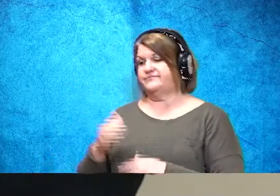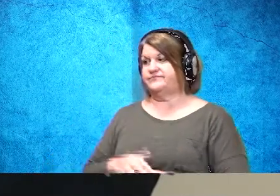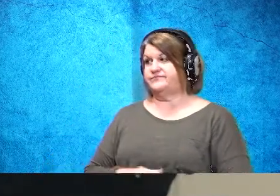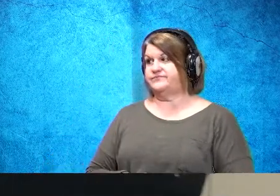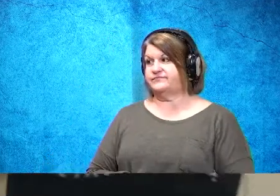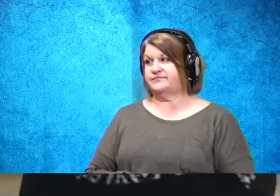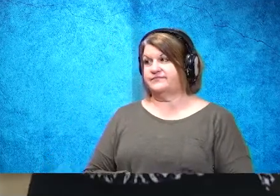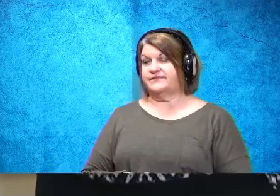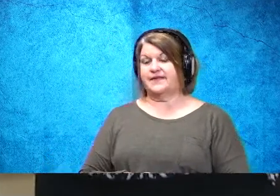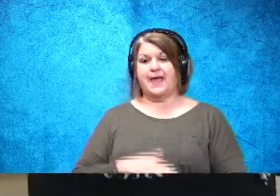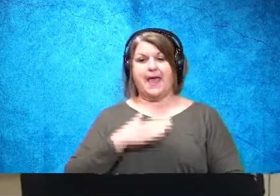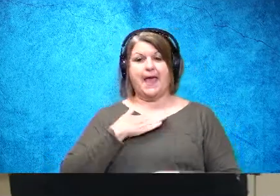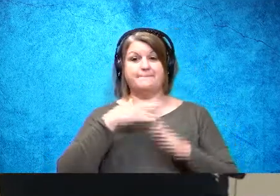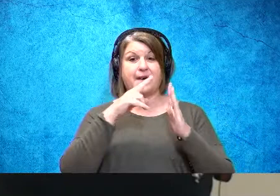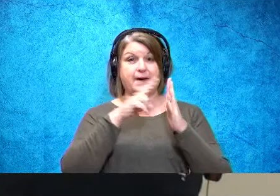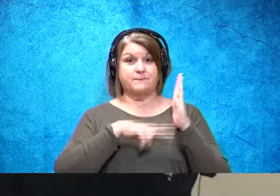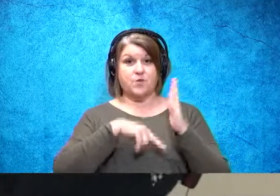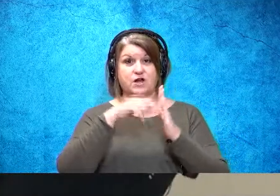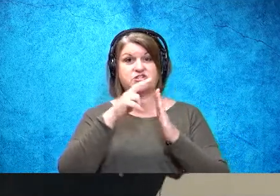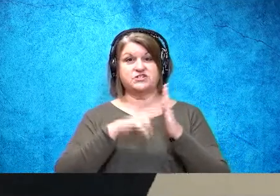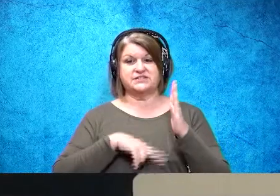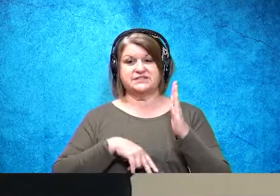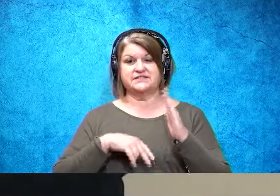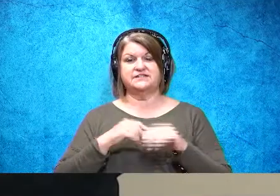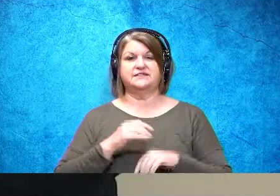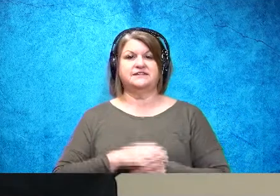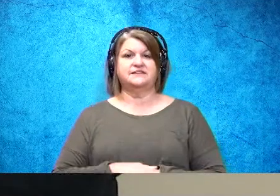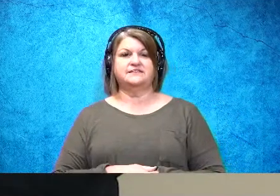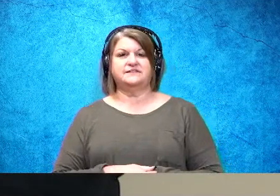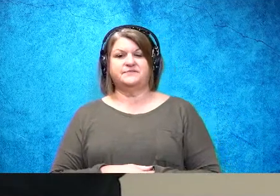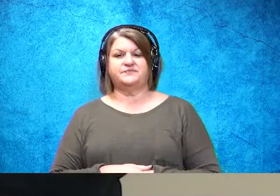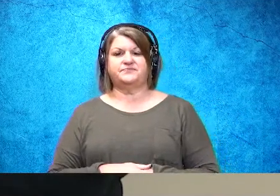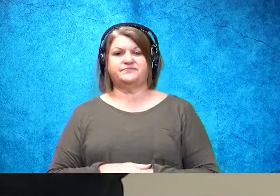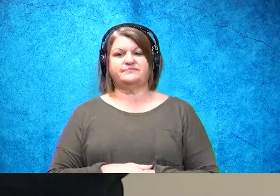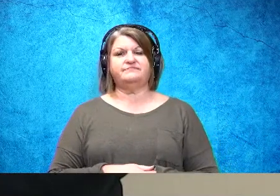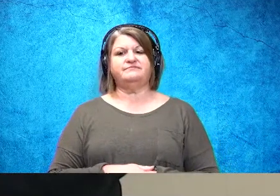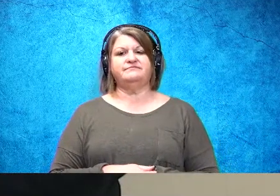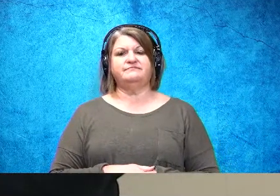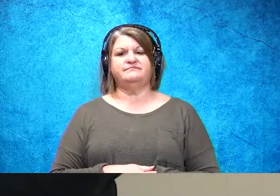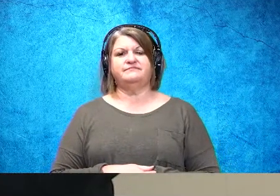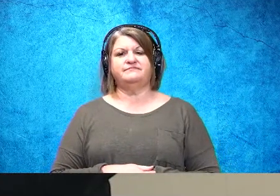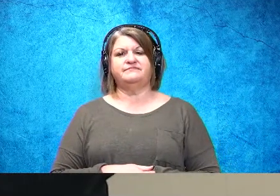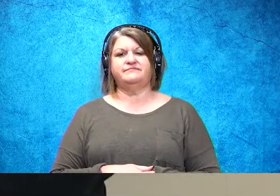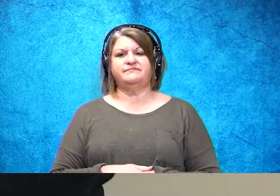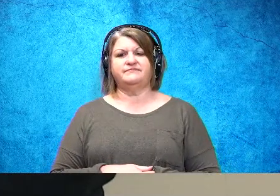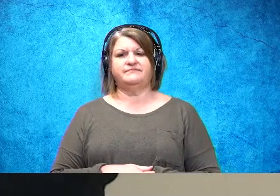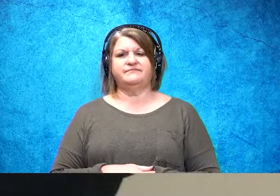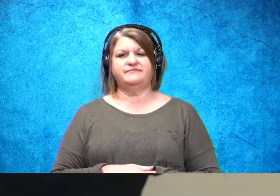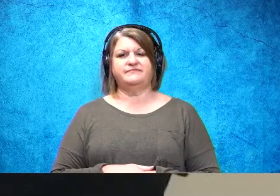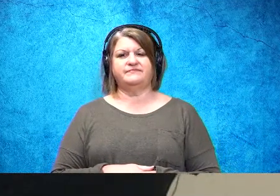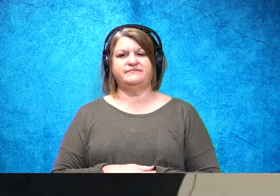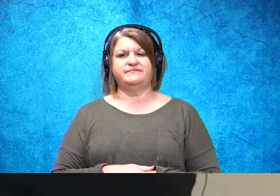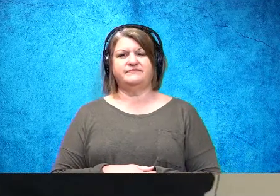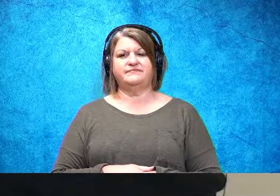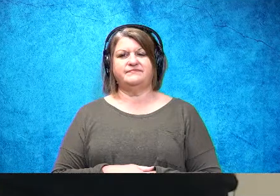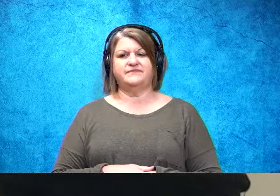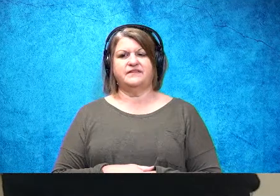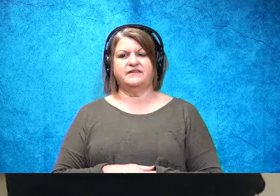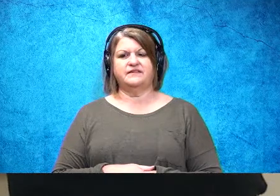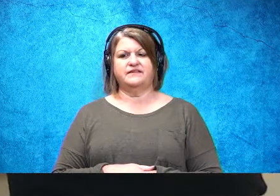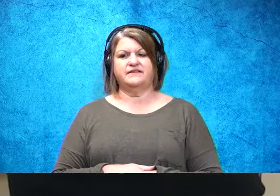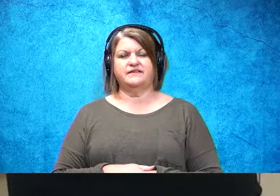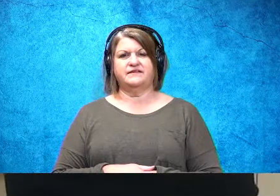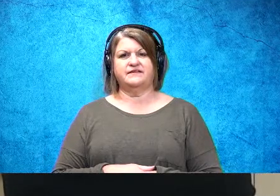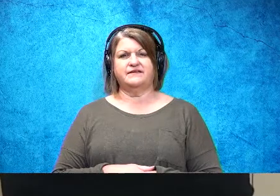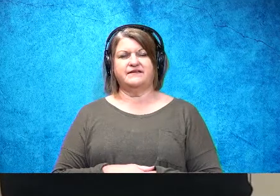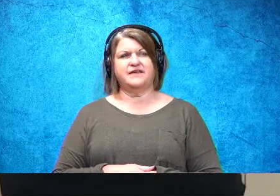And my little brushes. So that's what you have to press on this box to get all these supplies. All right. I want